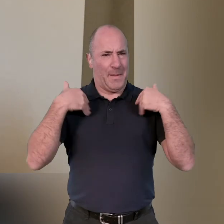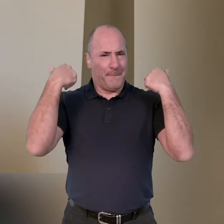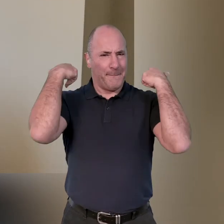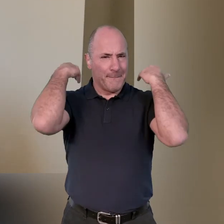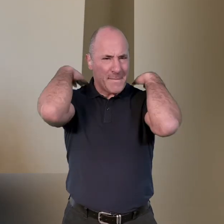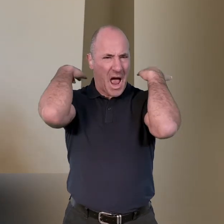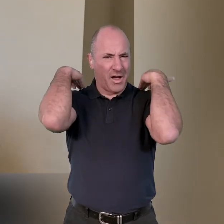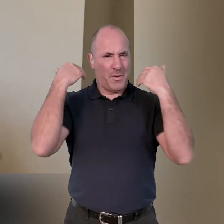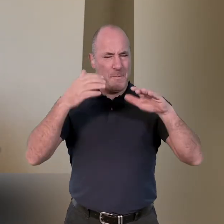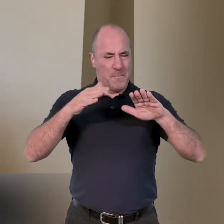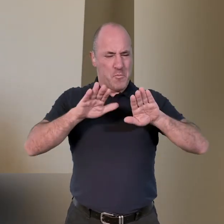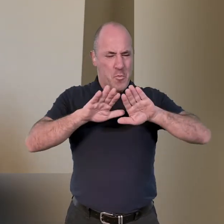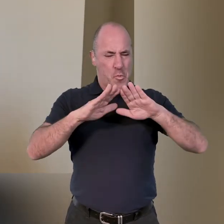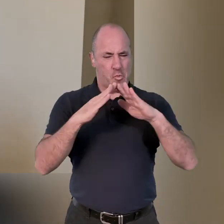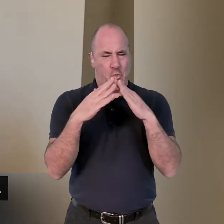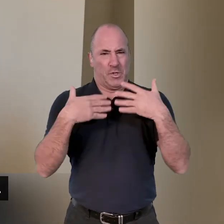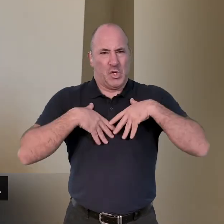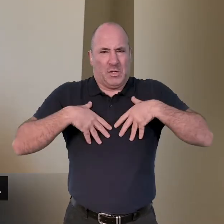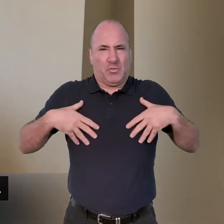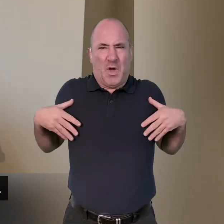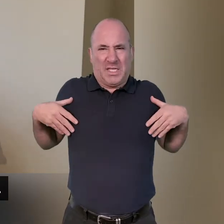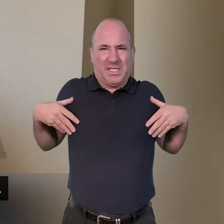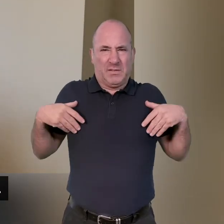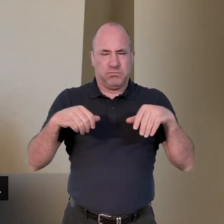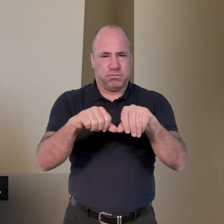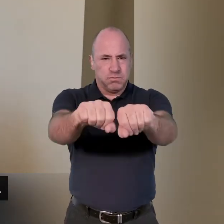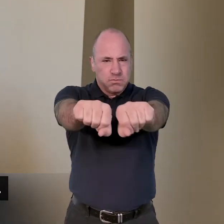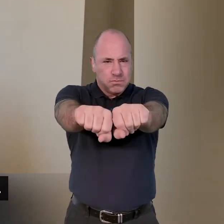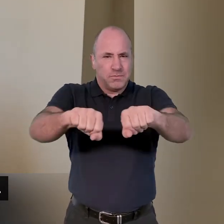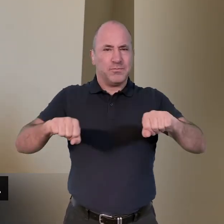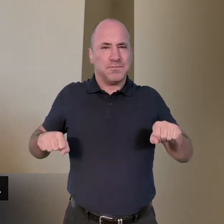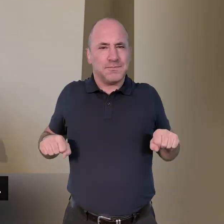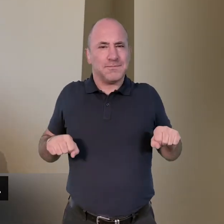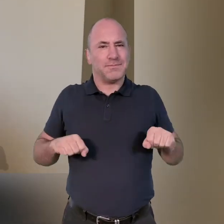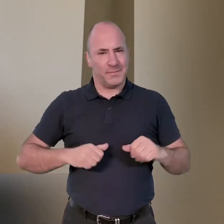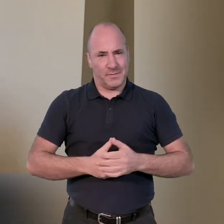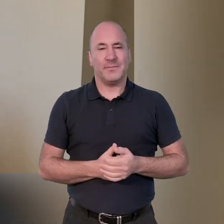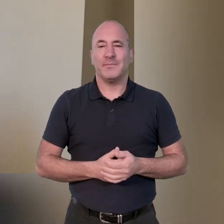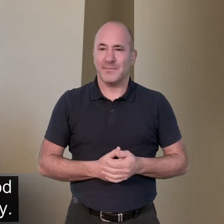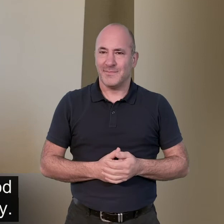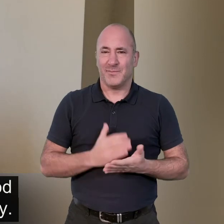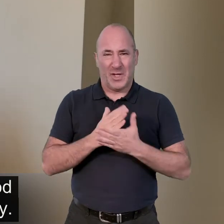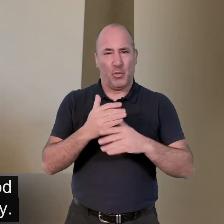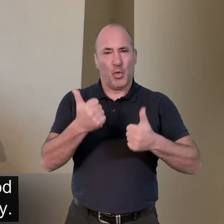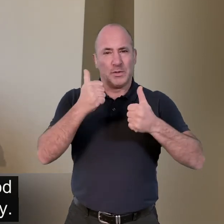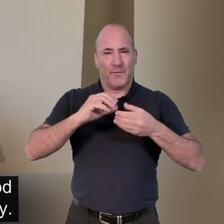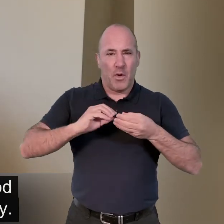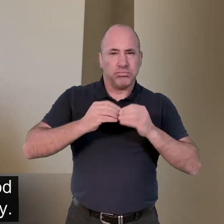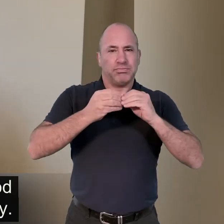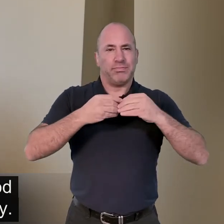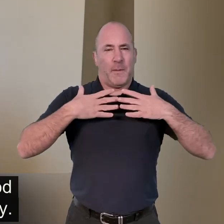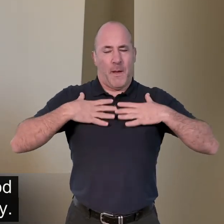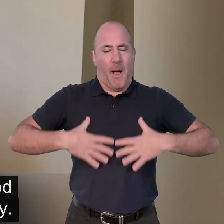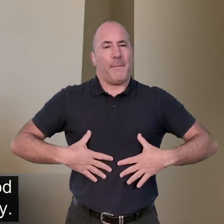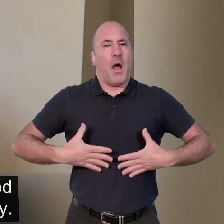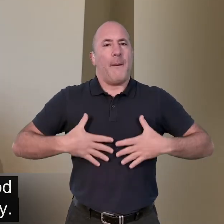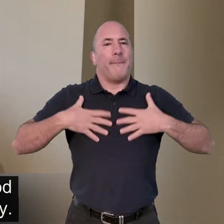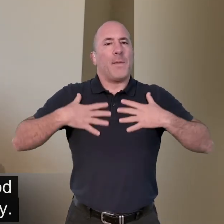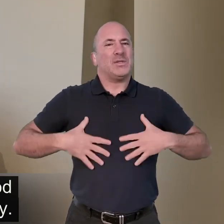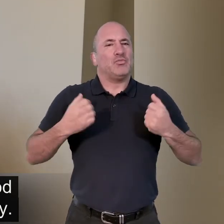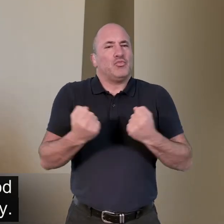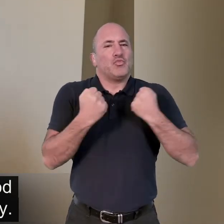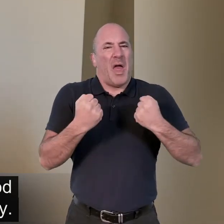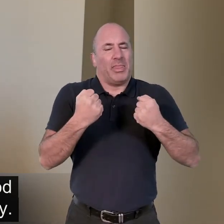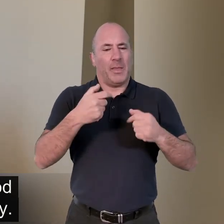Really good to squeeze those back muscles and stretching out in the chest. Just builds up an all-round good